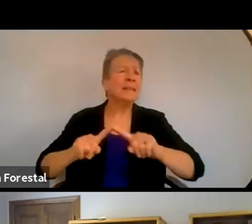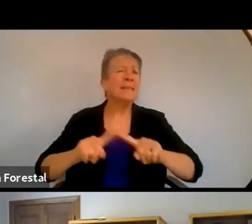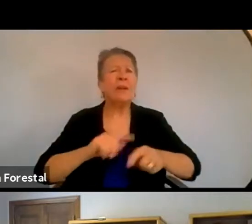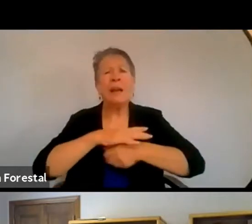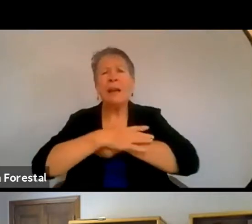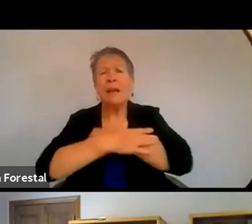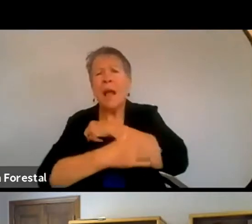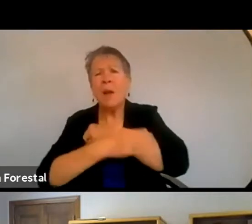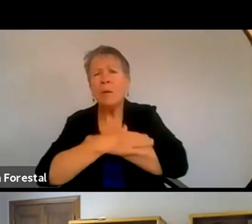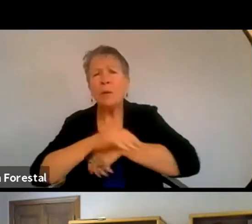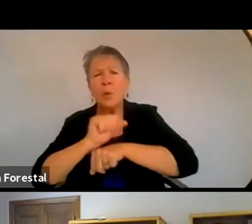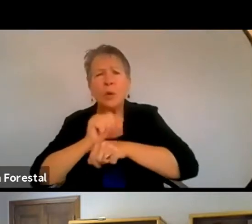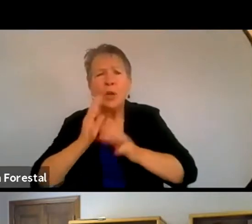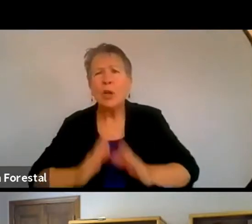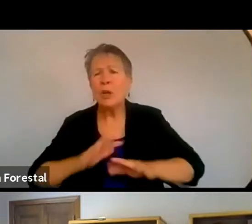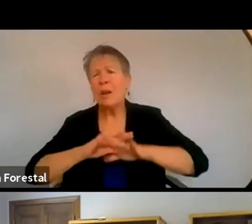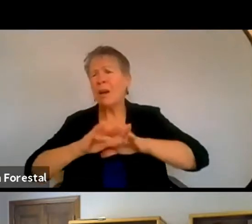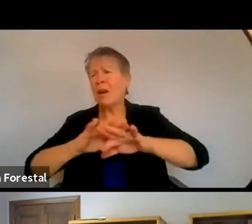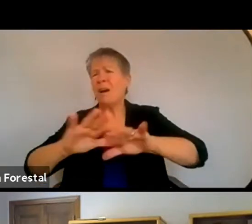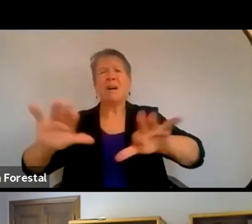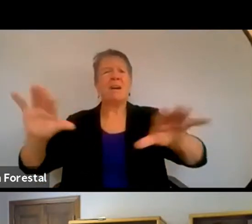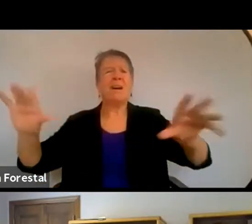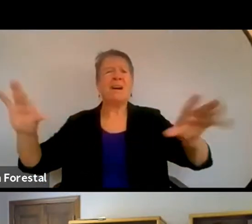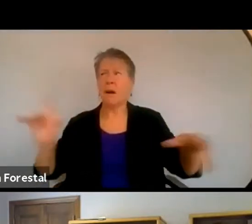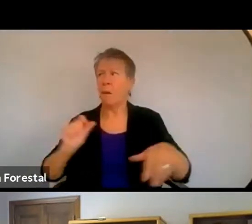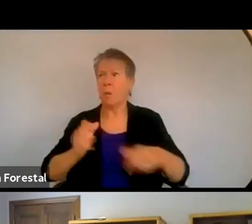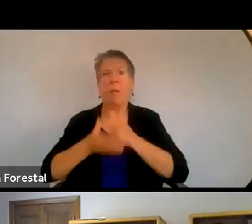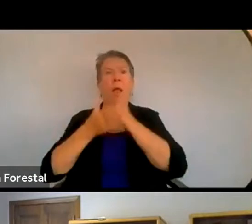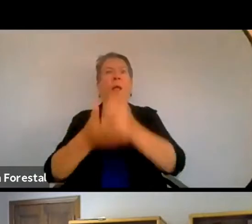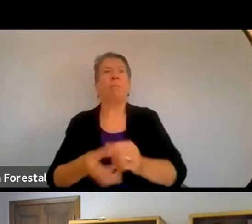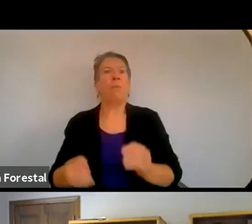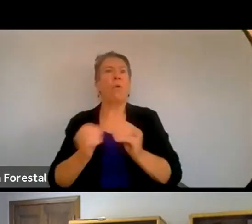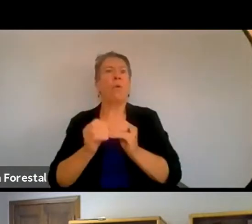get it. Thank you for that. Good to see your smiling face up there.